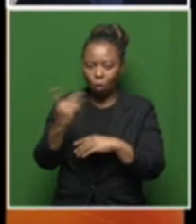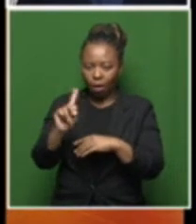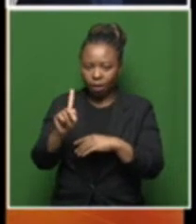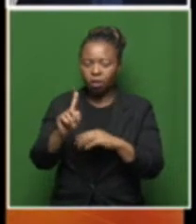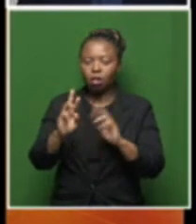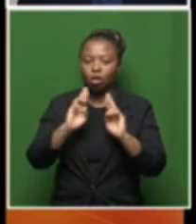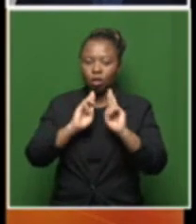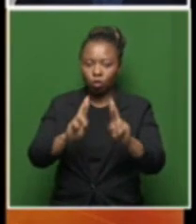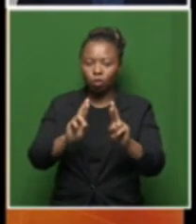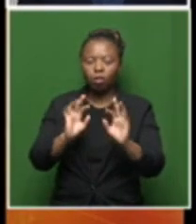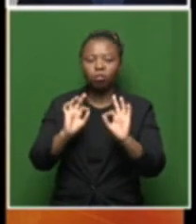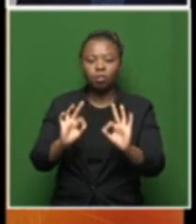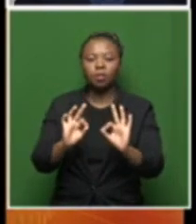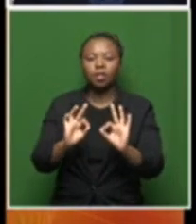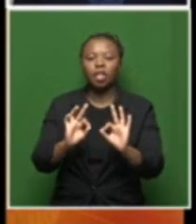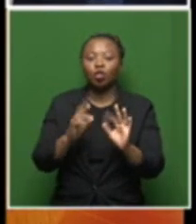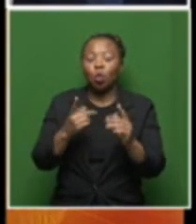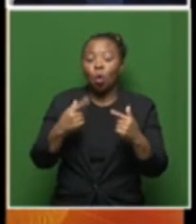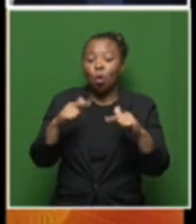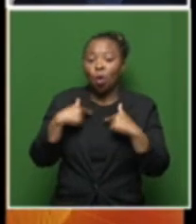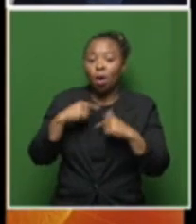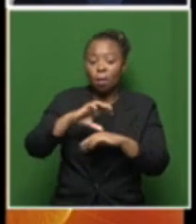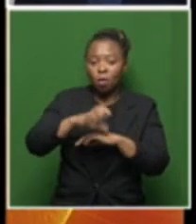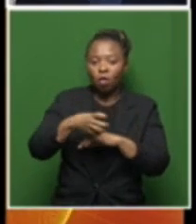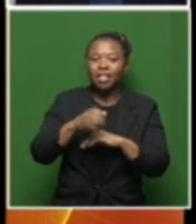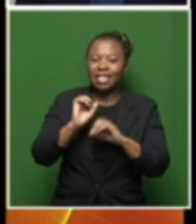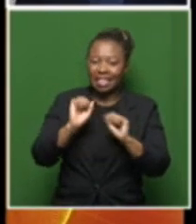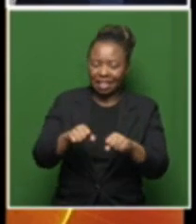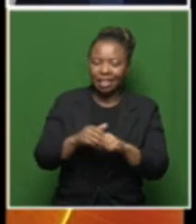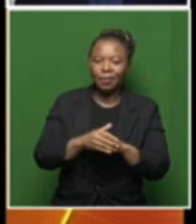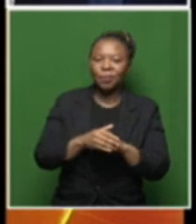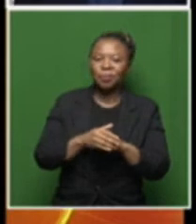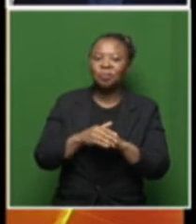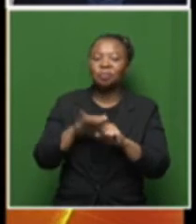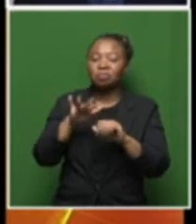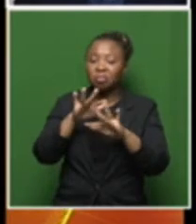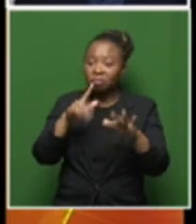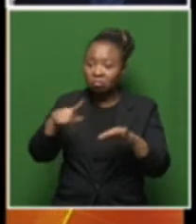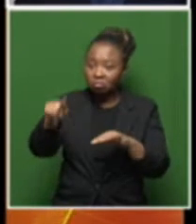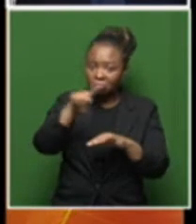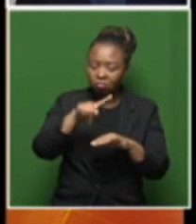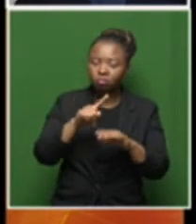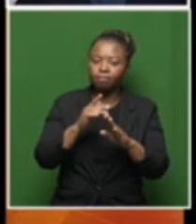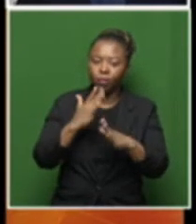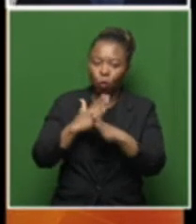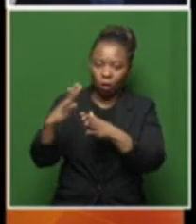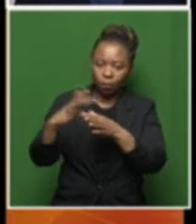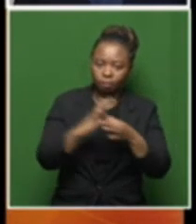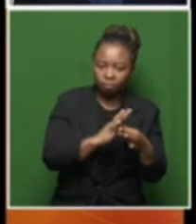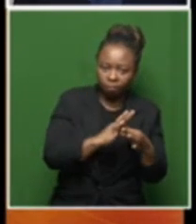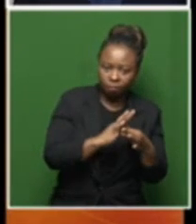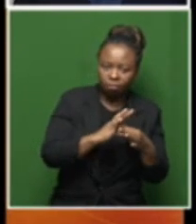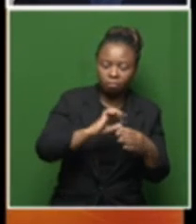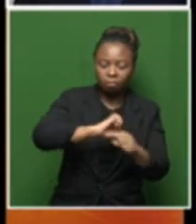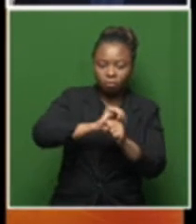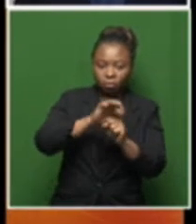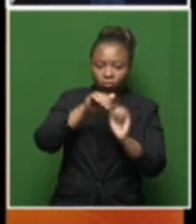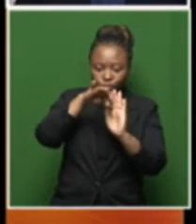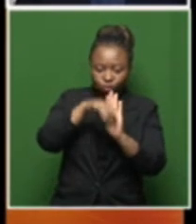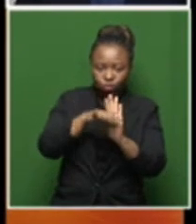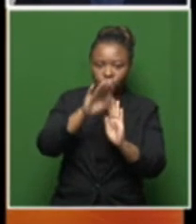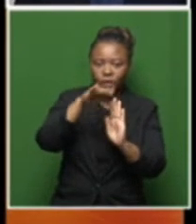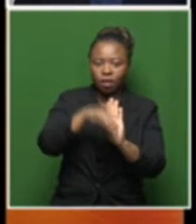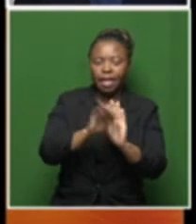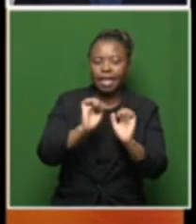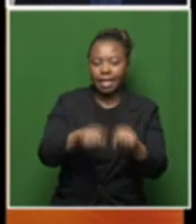societal response. We in this province need a whole of government, whole of society response to flatten the third wave. We've scaled up our vaccine capacity, and